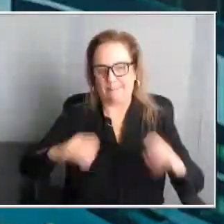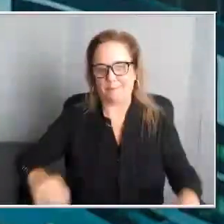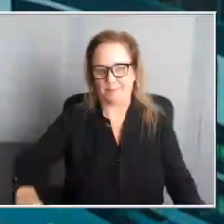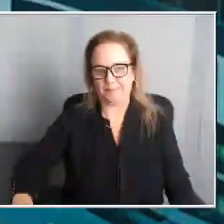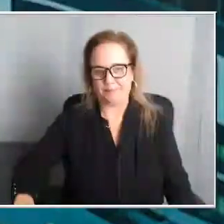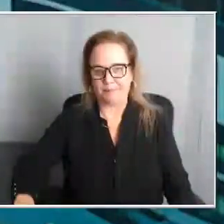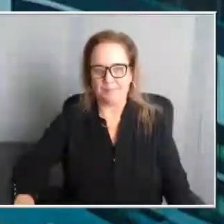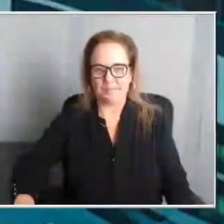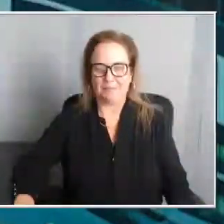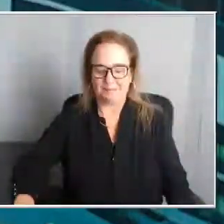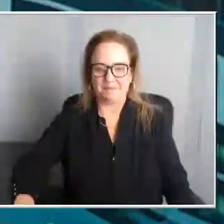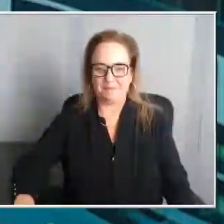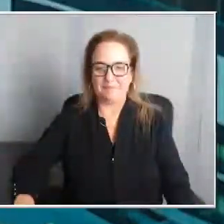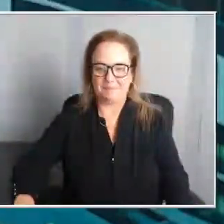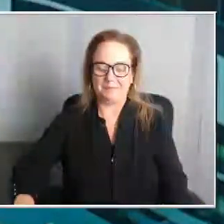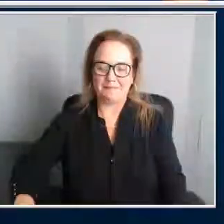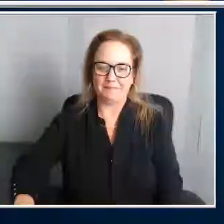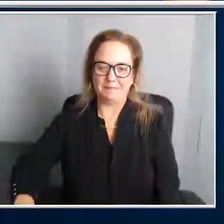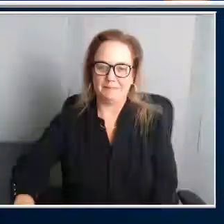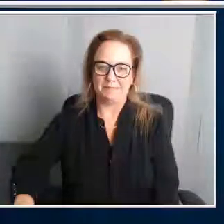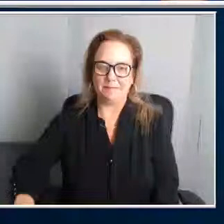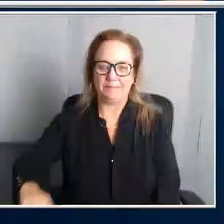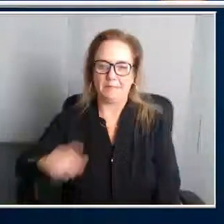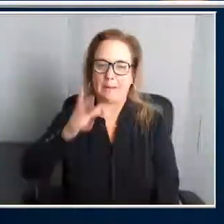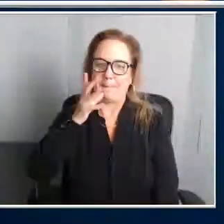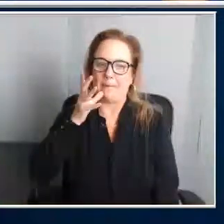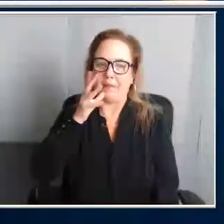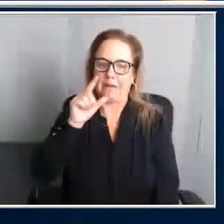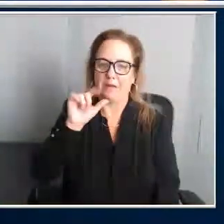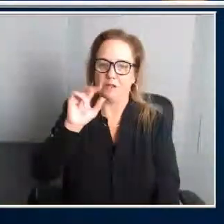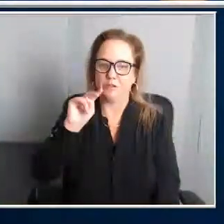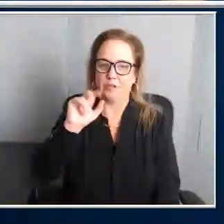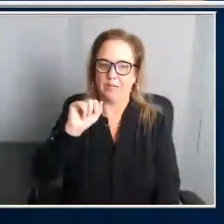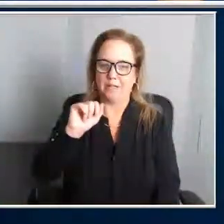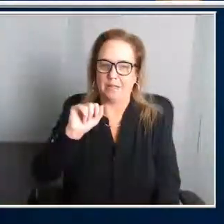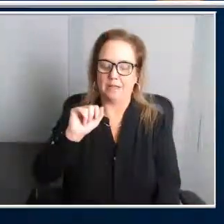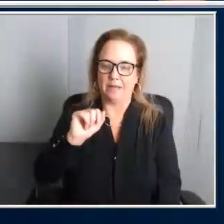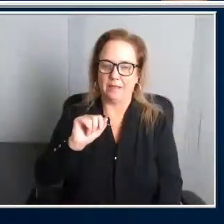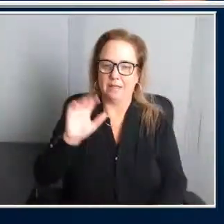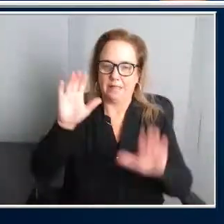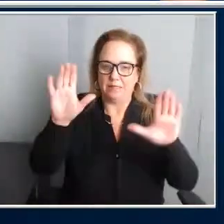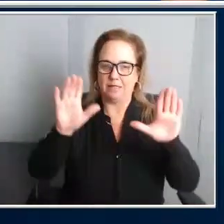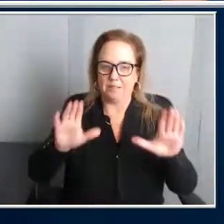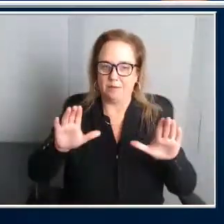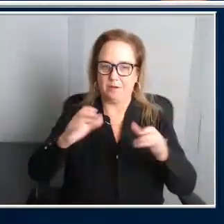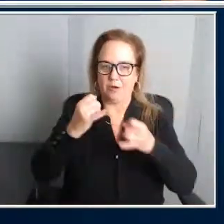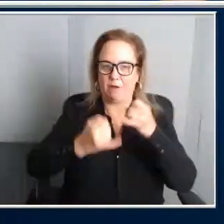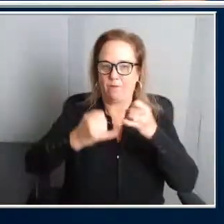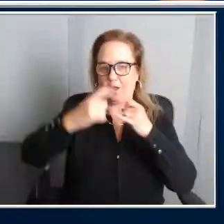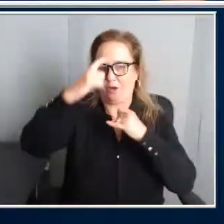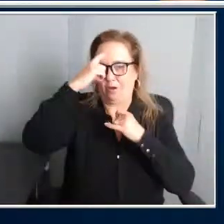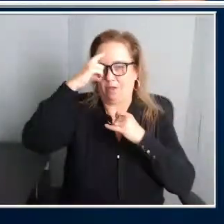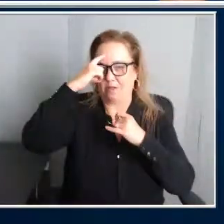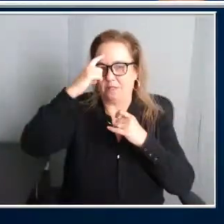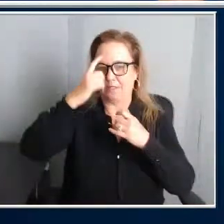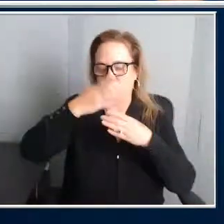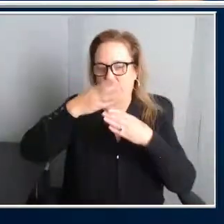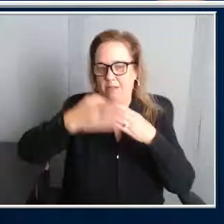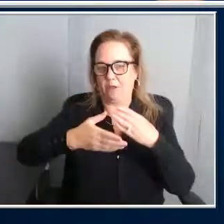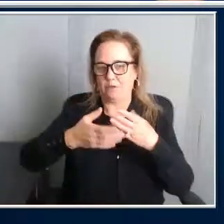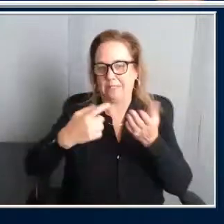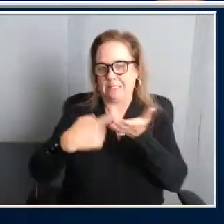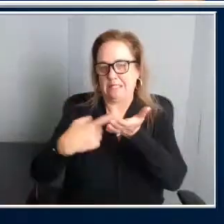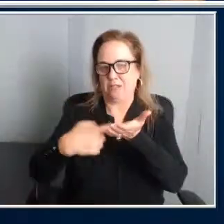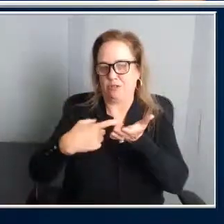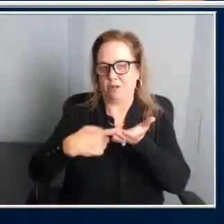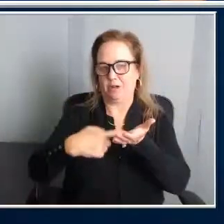That you're at I'm camp. at camp. Yeah. Mom, Gina, that must be just awesome. What would be your final thoughts as we wrap up this discussion